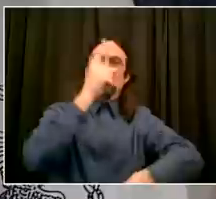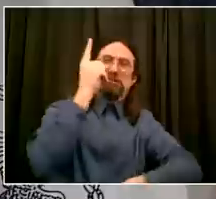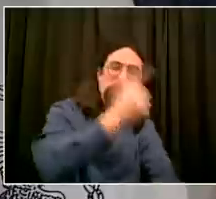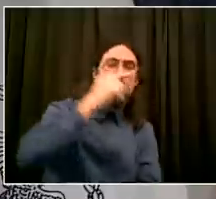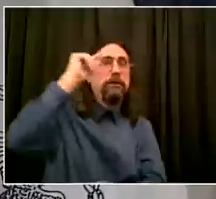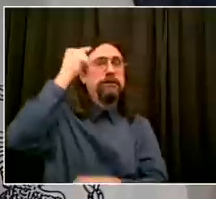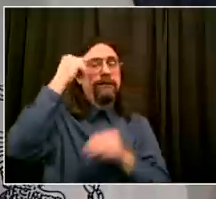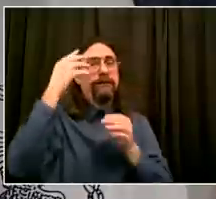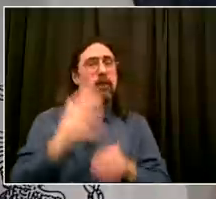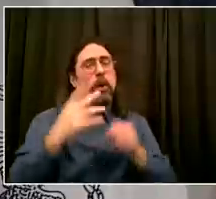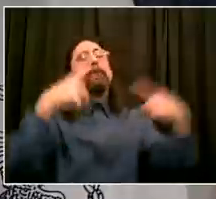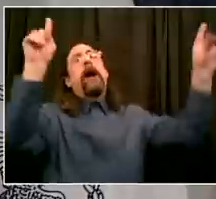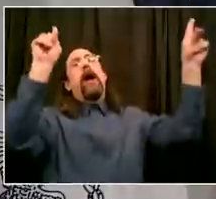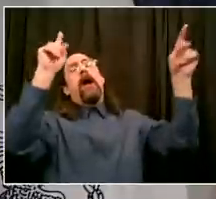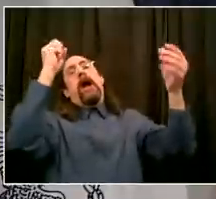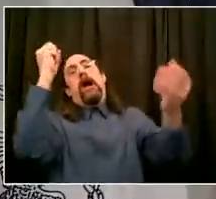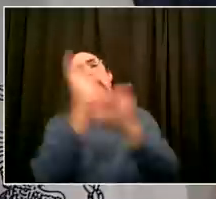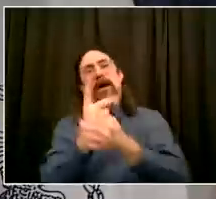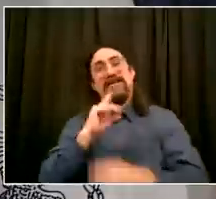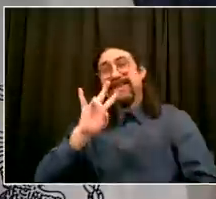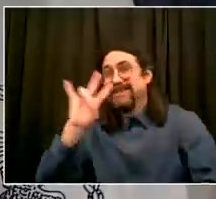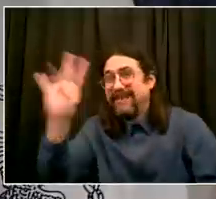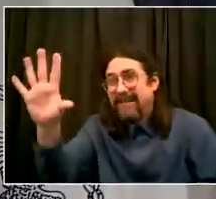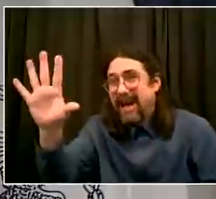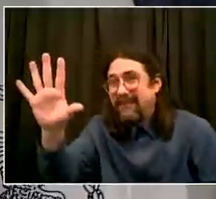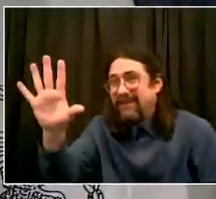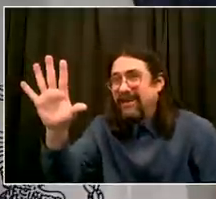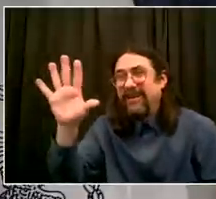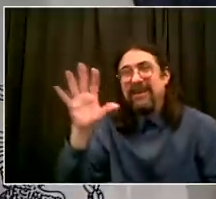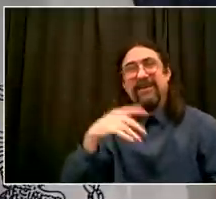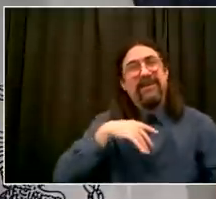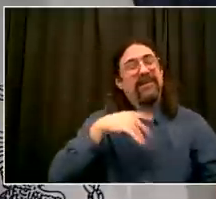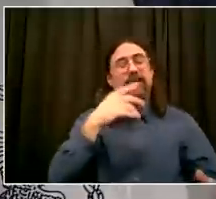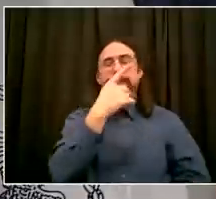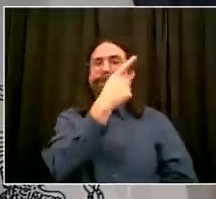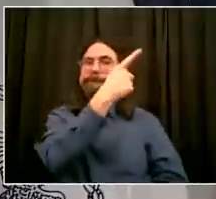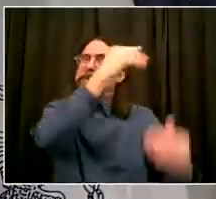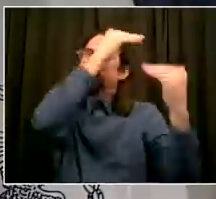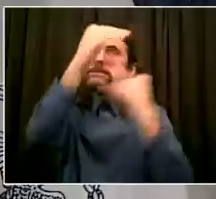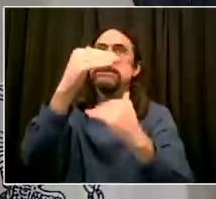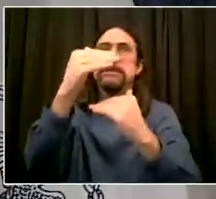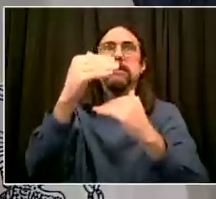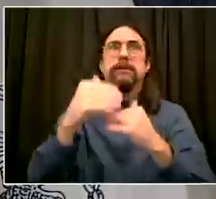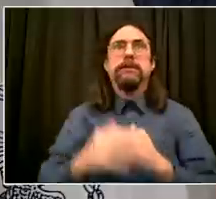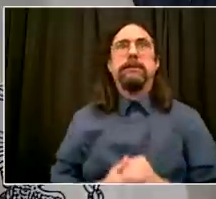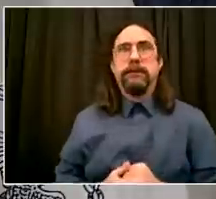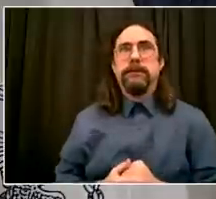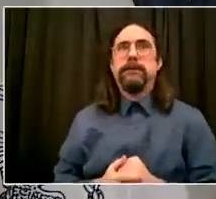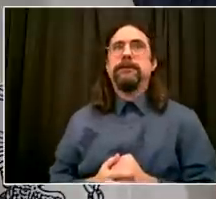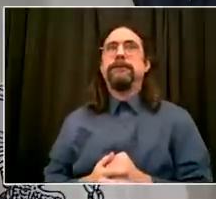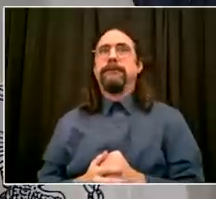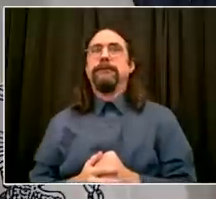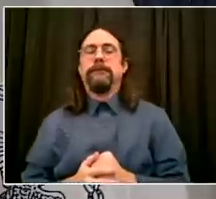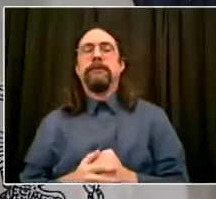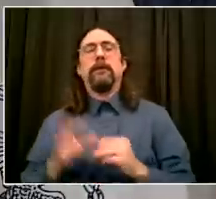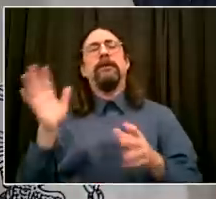group. Why do I know that? Because our healthcare leadership across the board is saying this. I'm going to turn to Dr. Varma to elaborate on this. I want people to